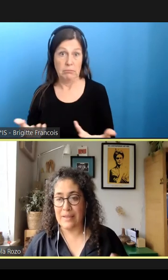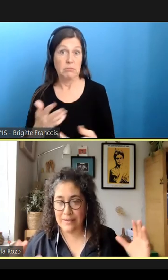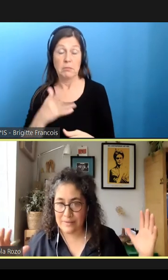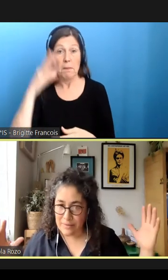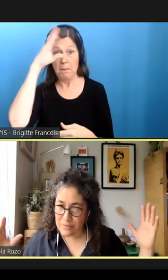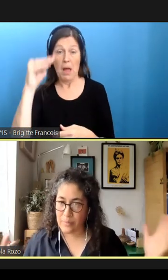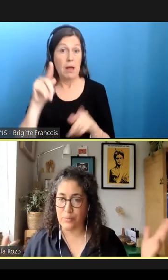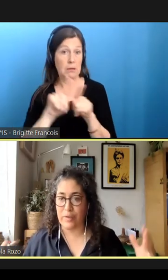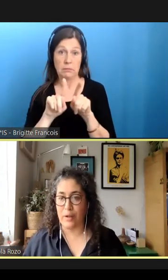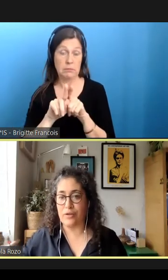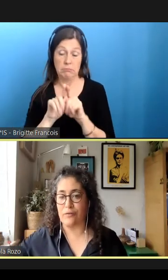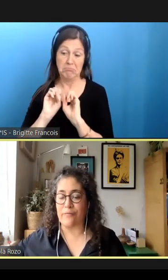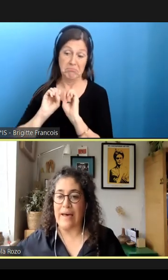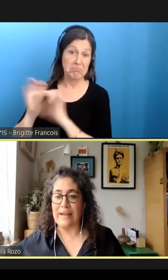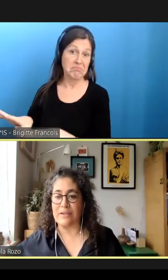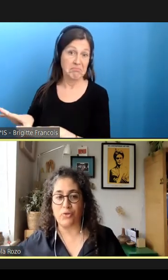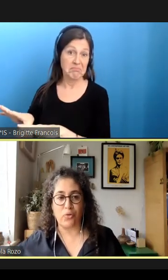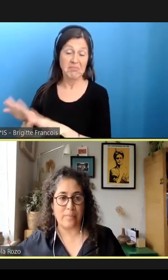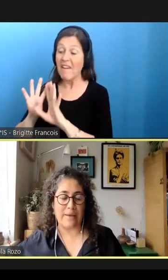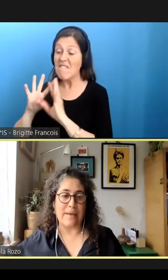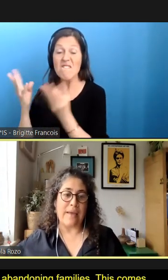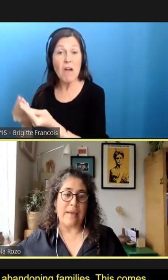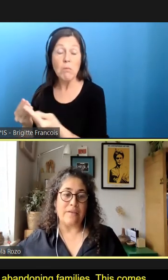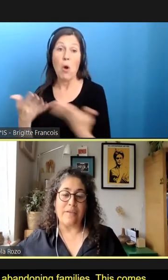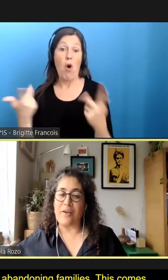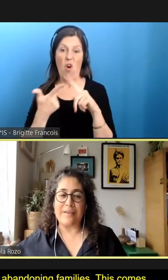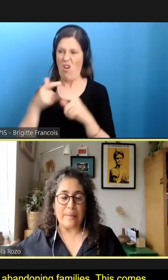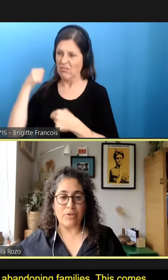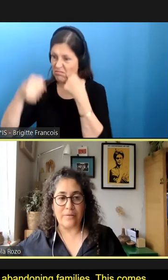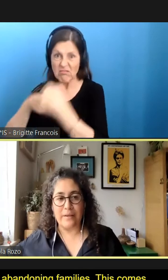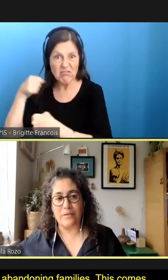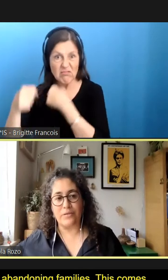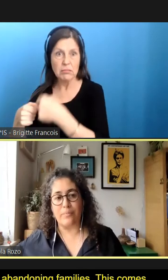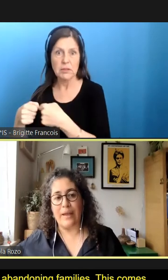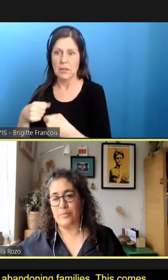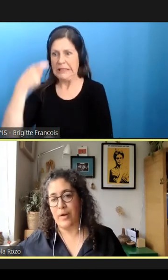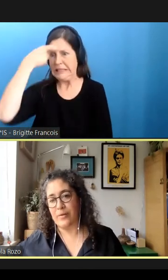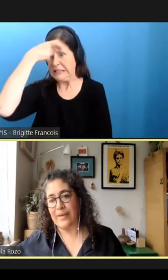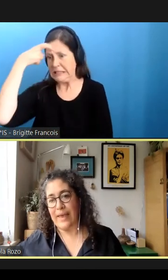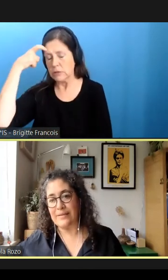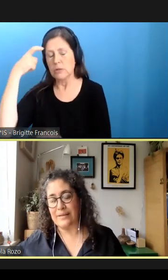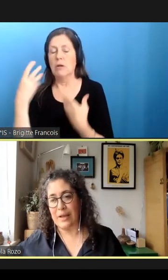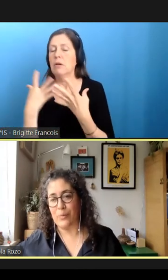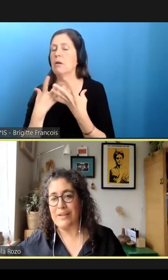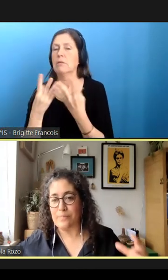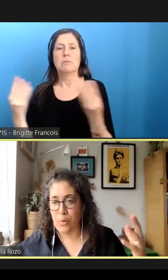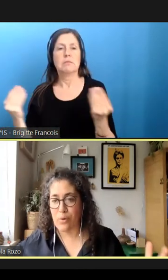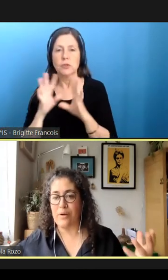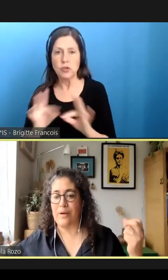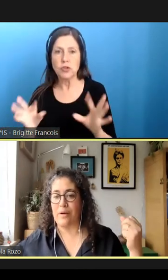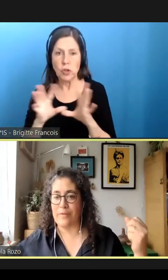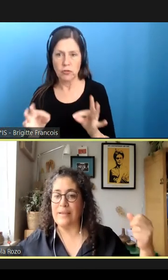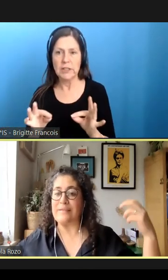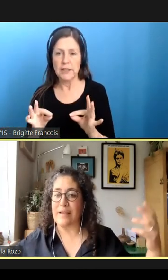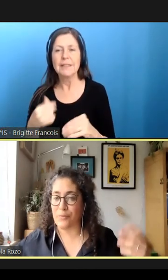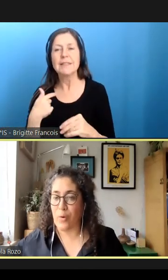and this comes with a lot of violence and trauma. There are exceptional cases of men as primary cases, and we need more